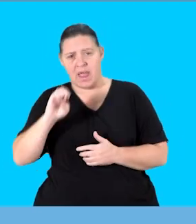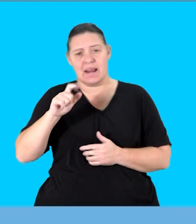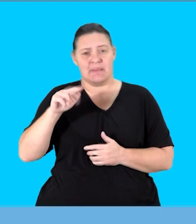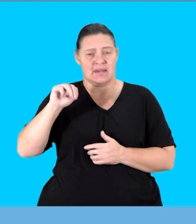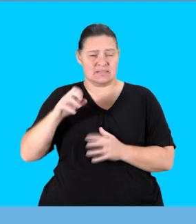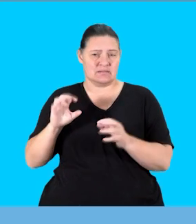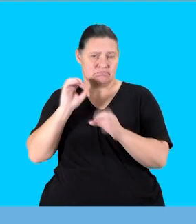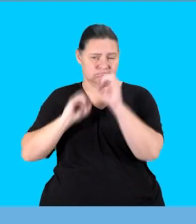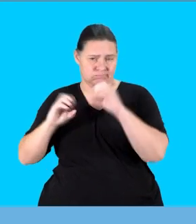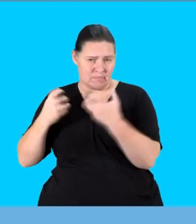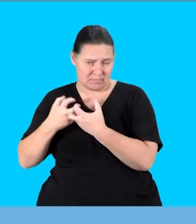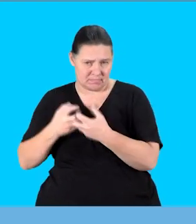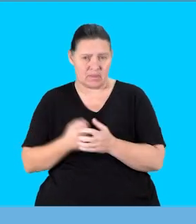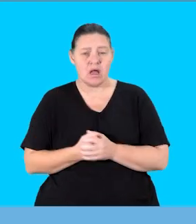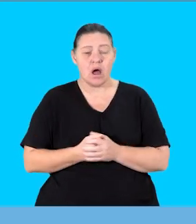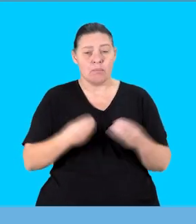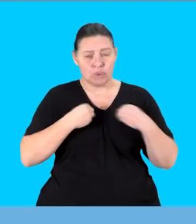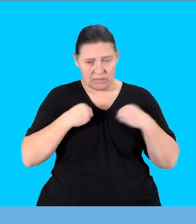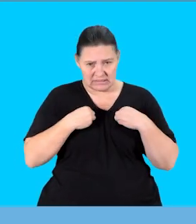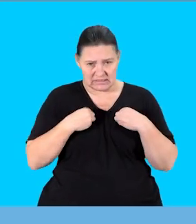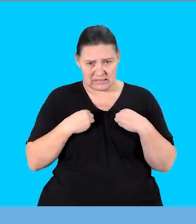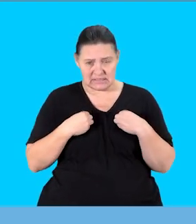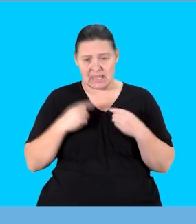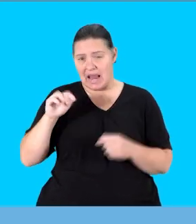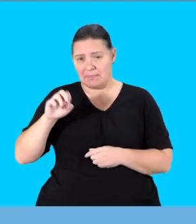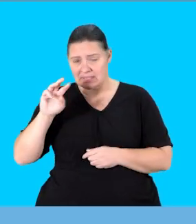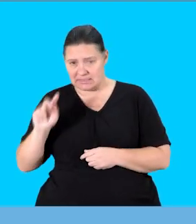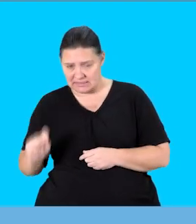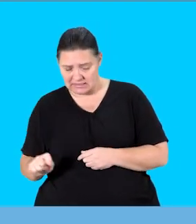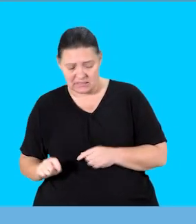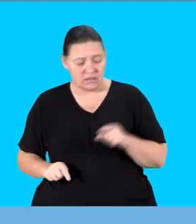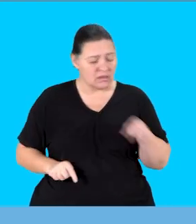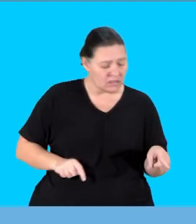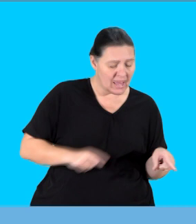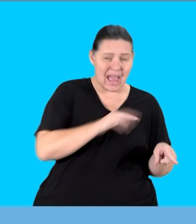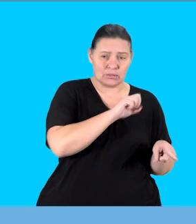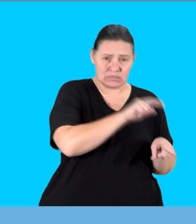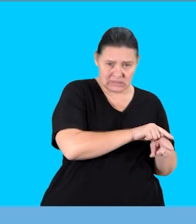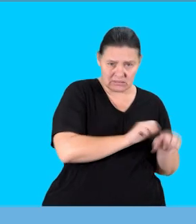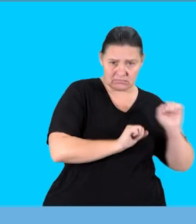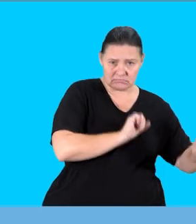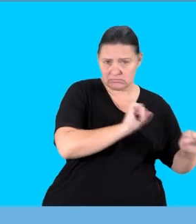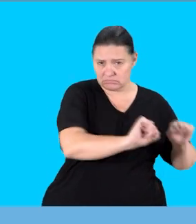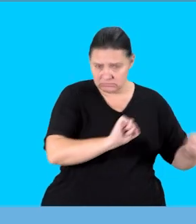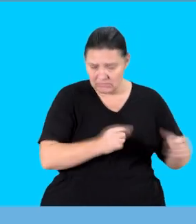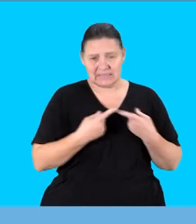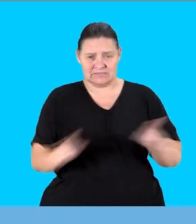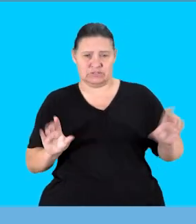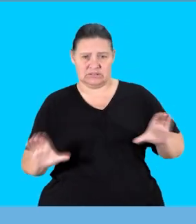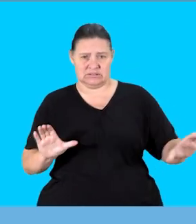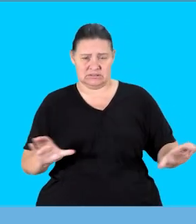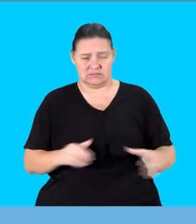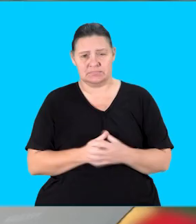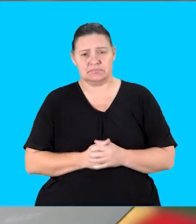then lastly, the properties of the molecules in a compound are different from the properties of their atoms in their respective